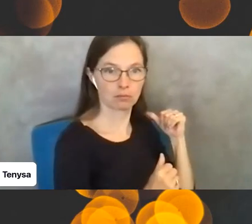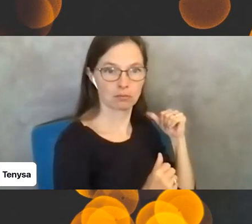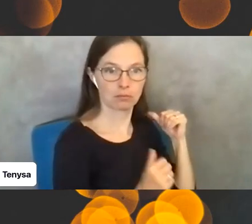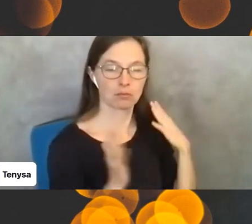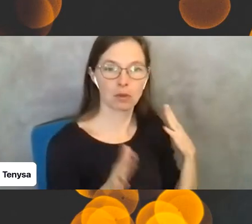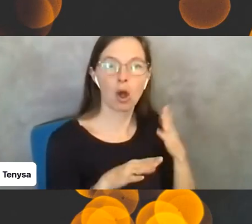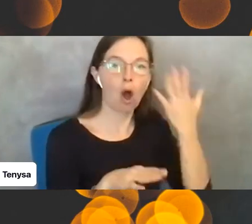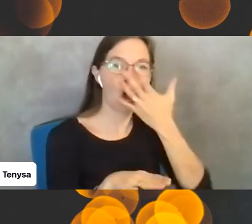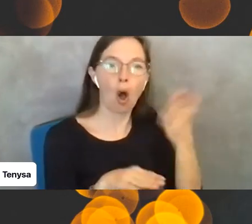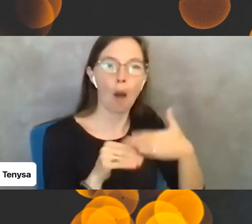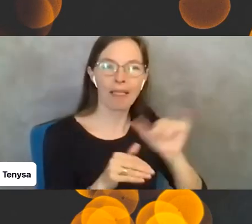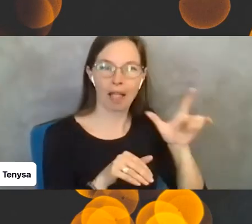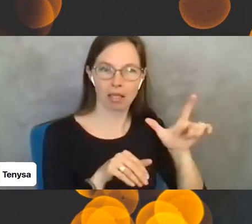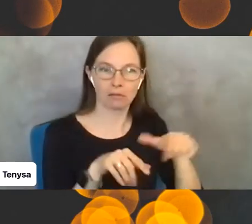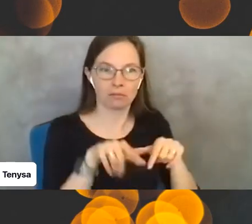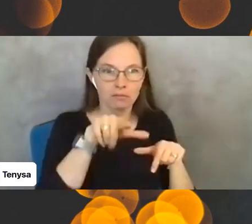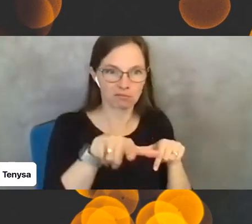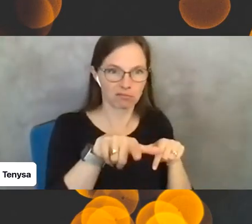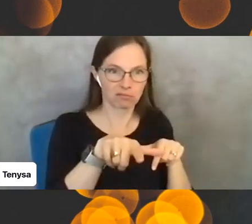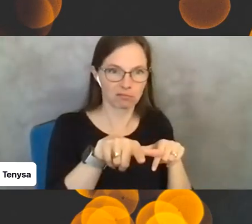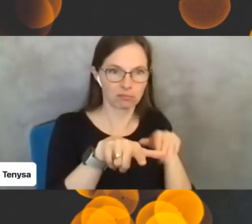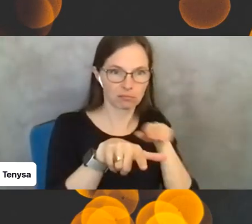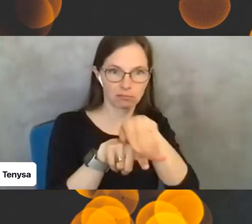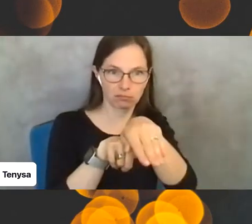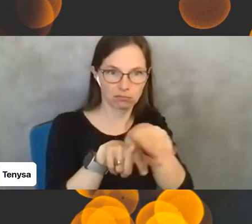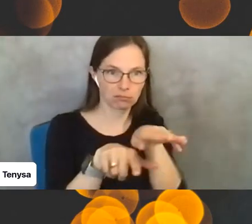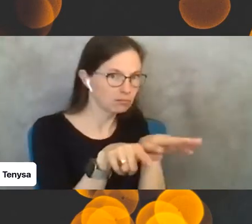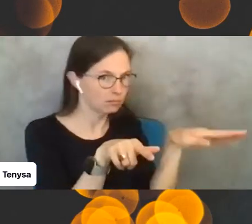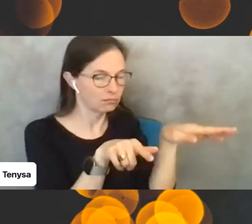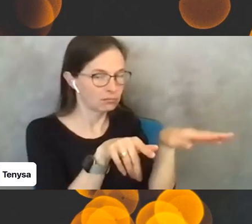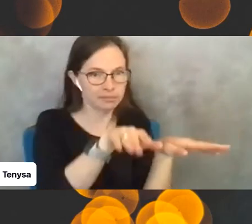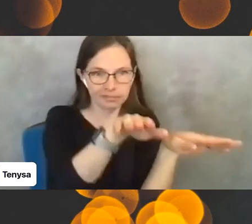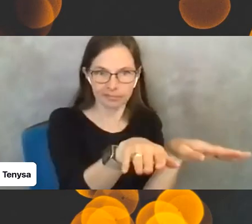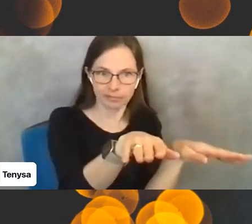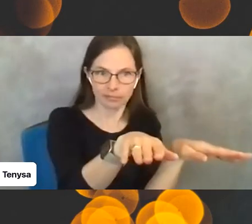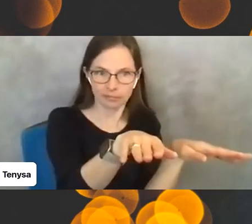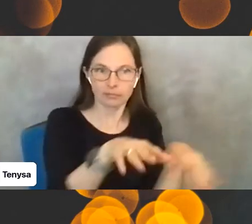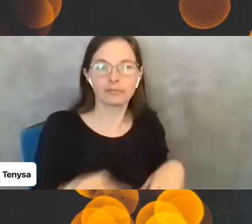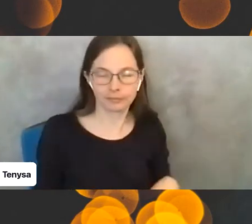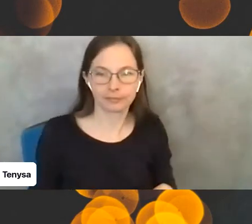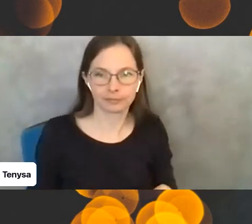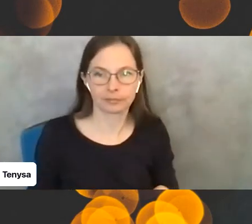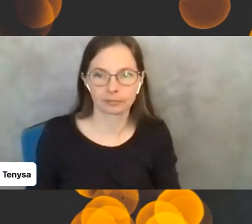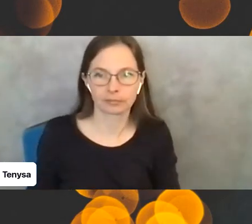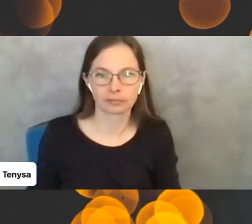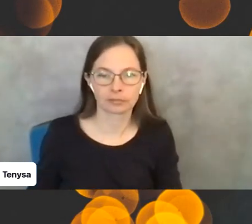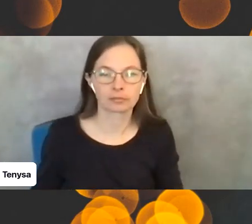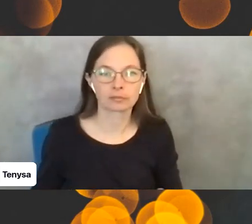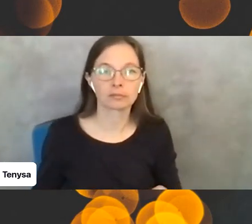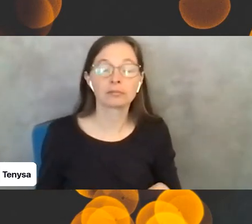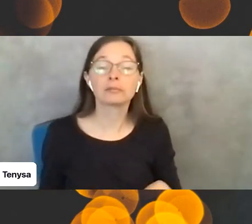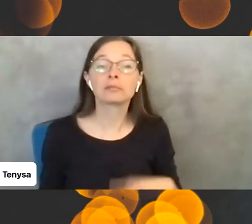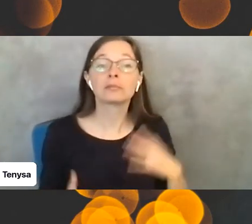L shape. You're going this way and that way, an L shape, fully L shape. And you want your